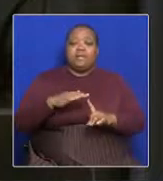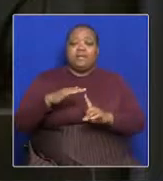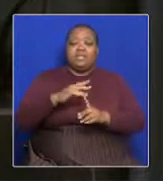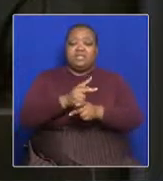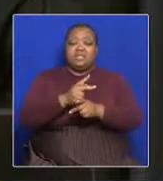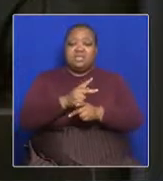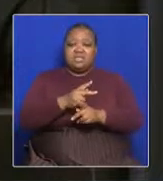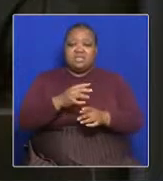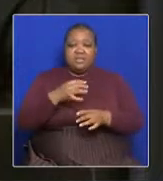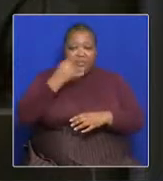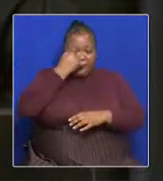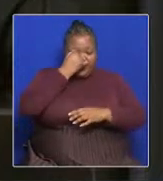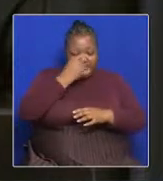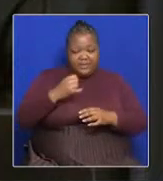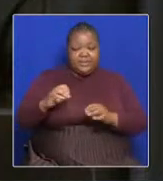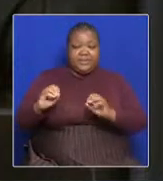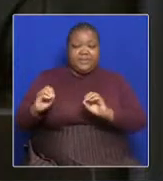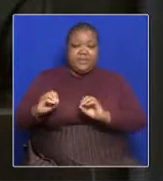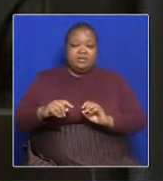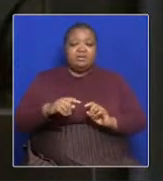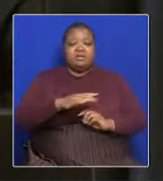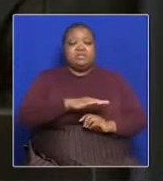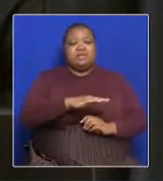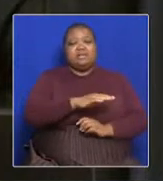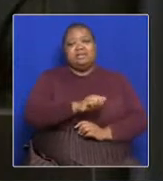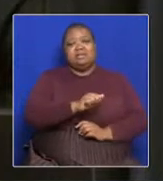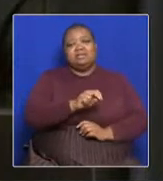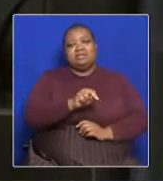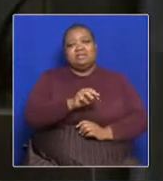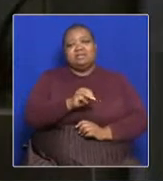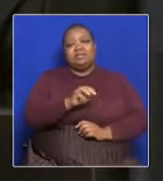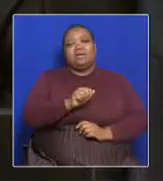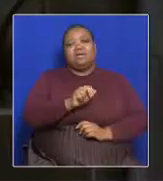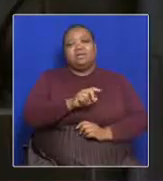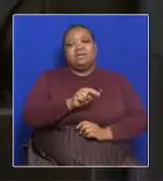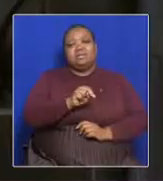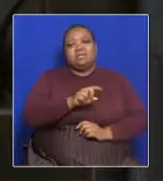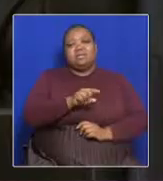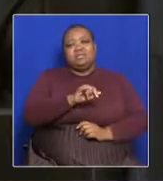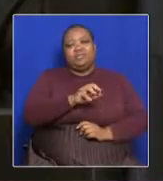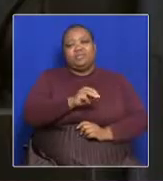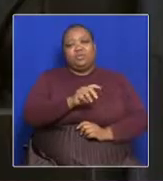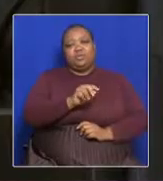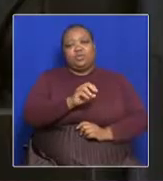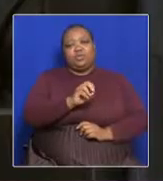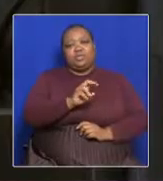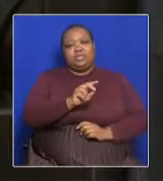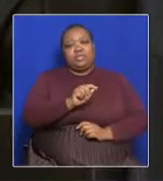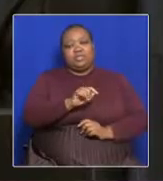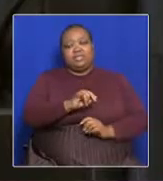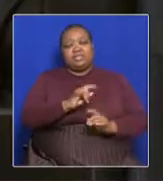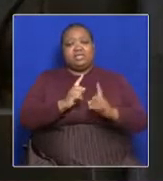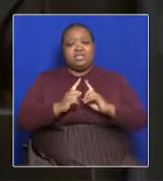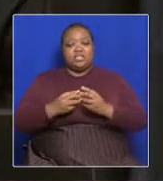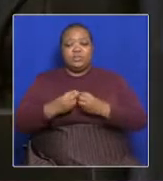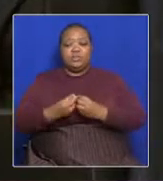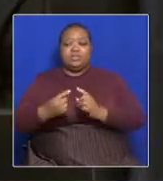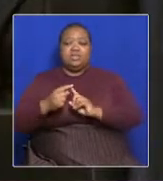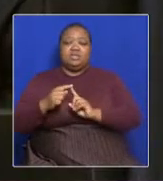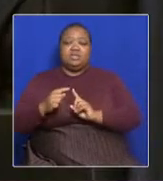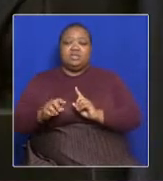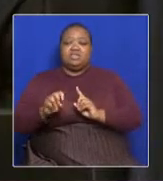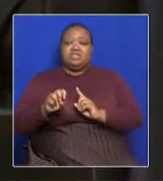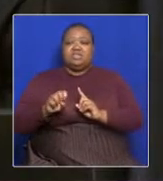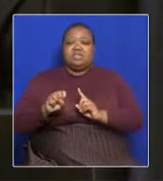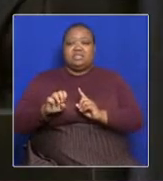Amanzi Mtoti, you're speaking to Setsedi, you're speaking to Kuzwayo, they are closest to you. Can we just confine this discussion to